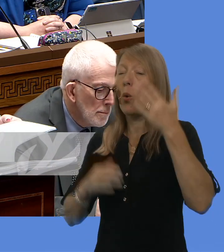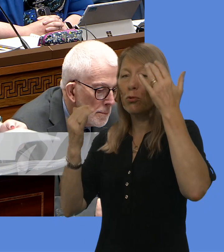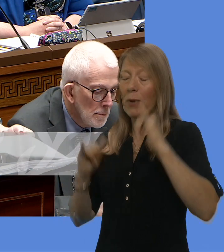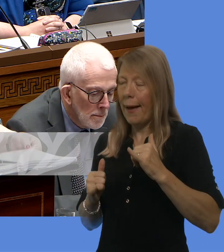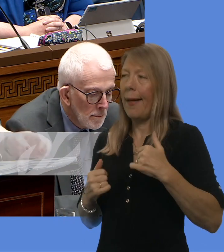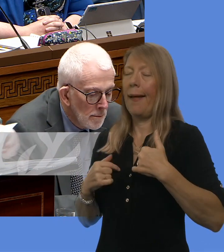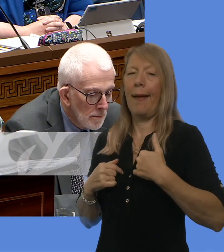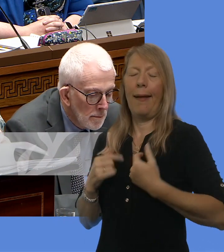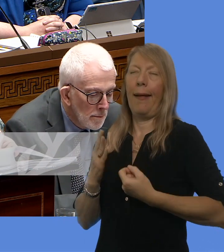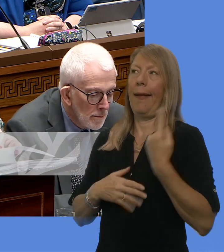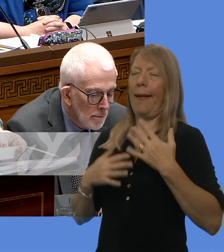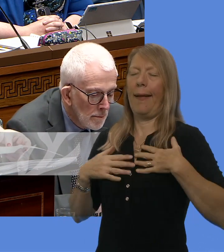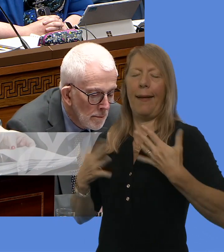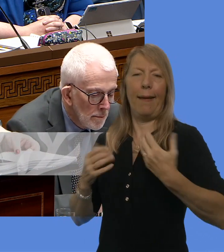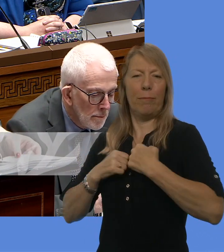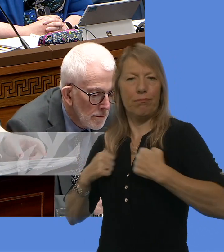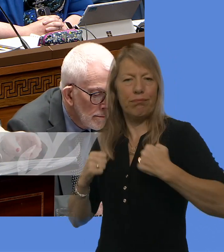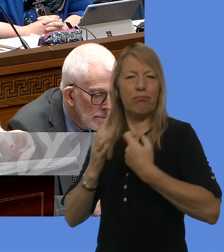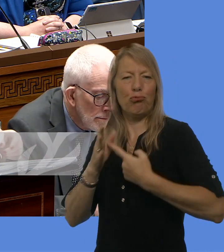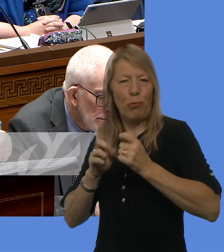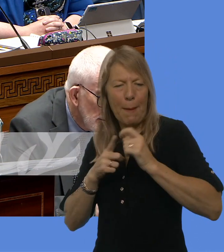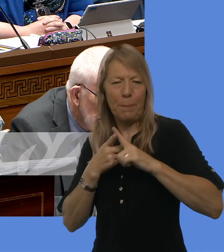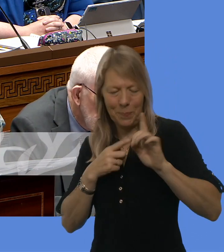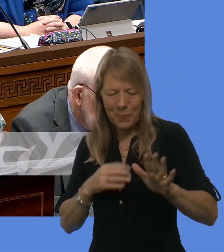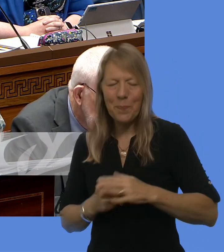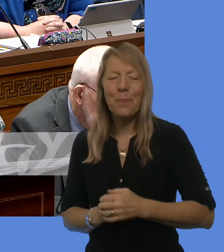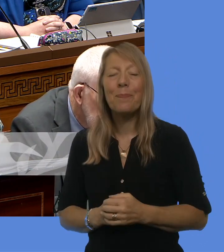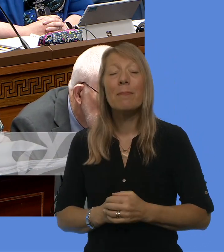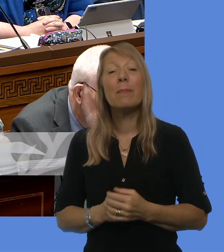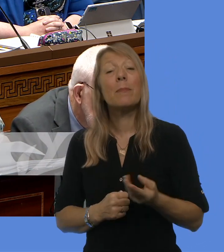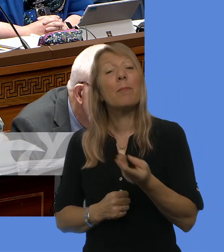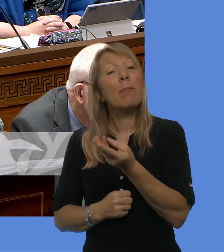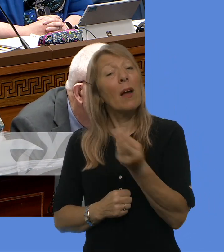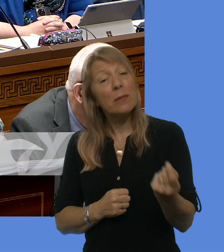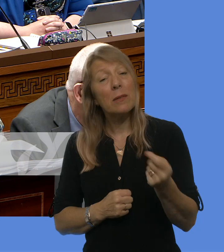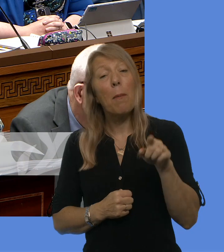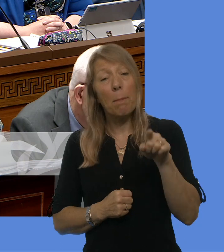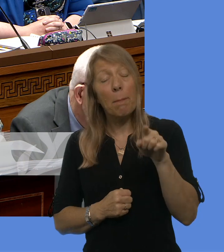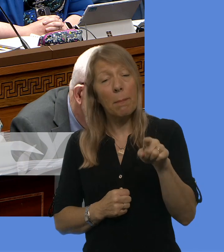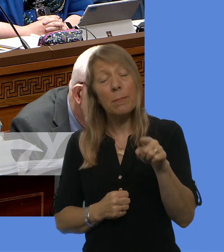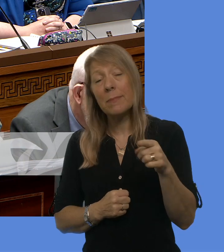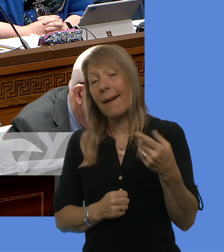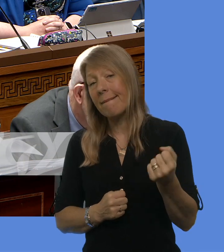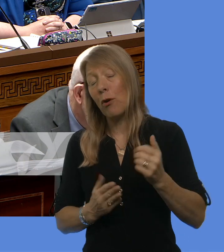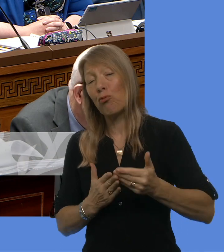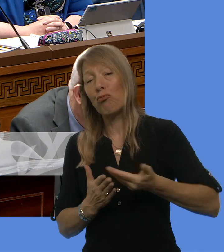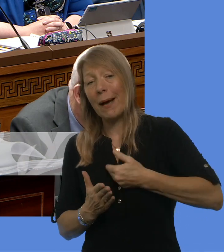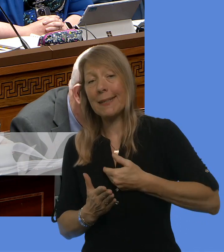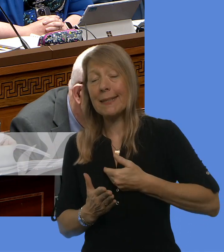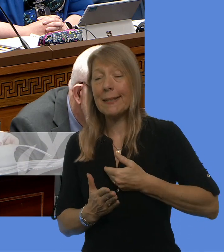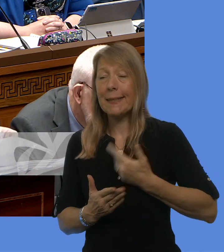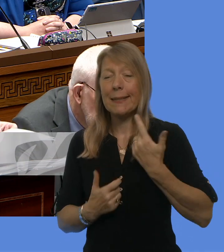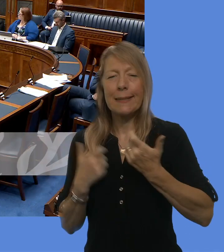One of them, I think, is particularly that people have the right to seek special measures, which means that they don't have to come to the